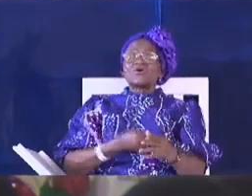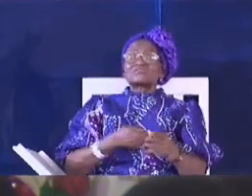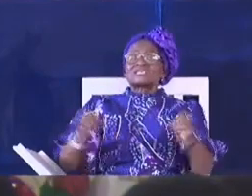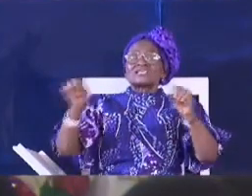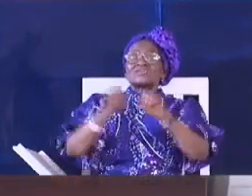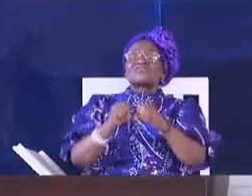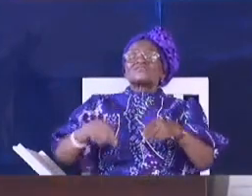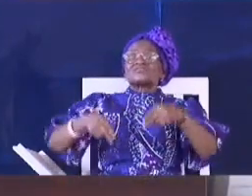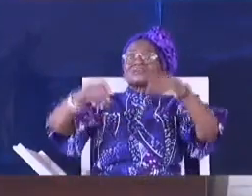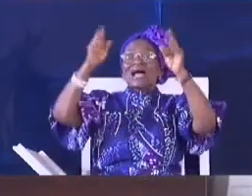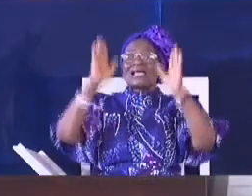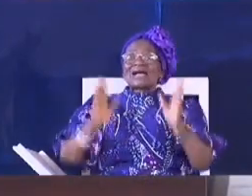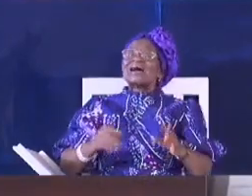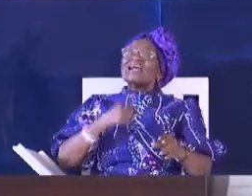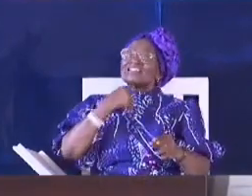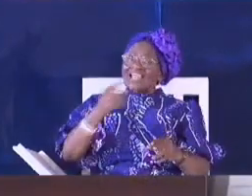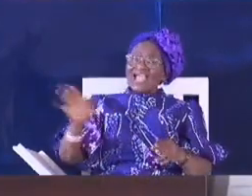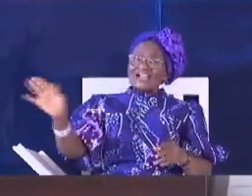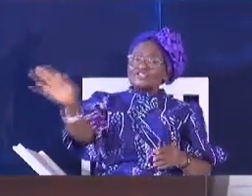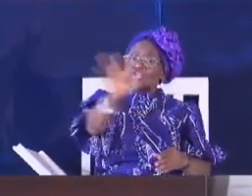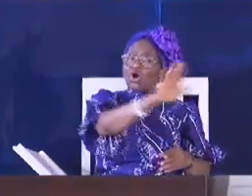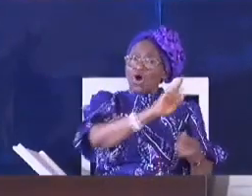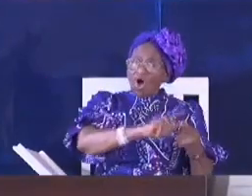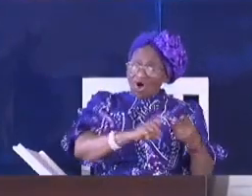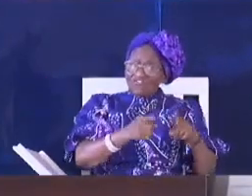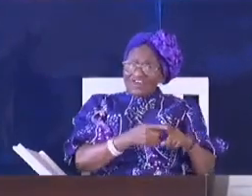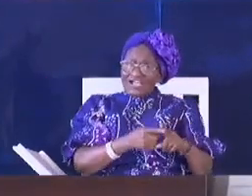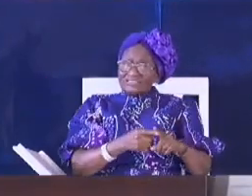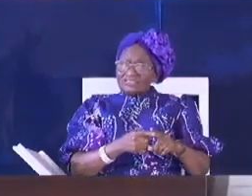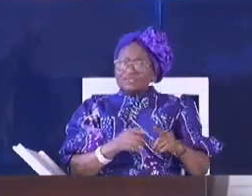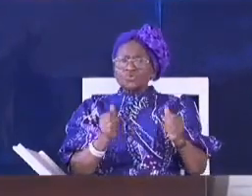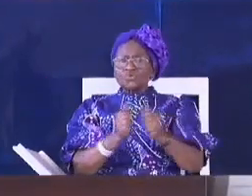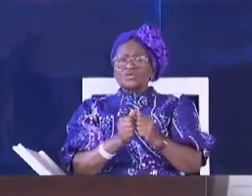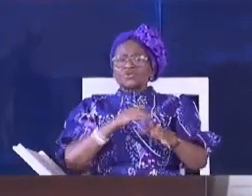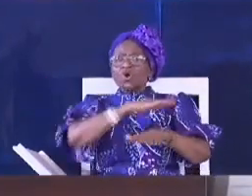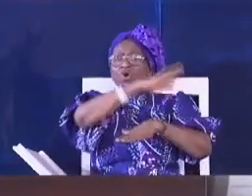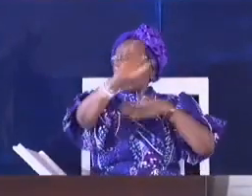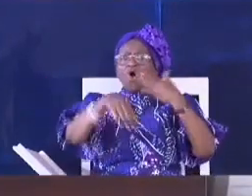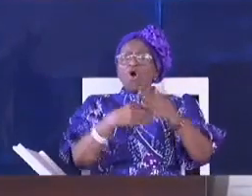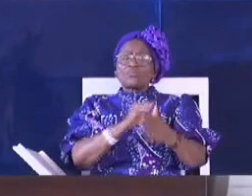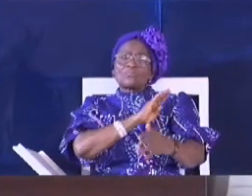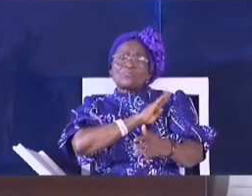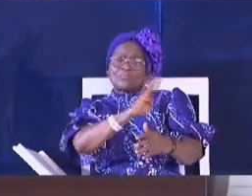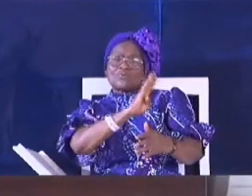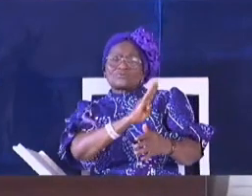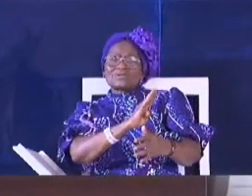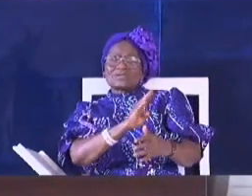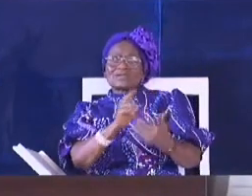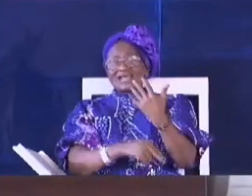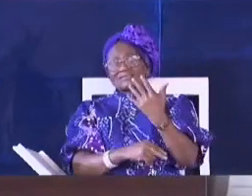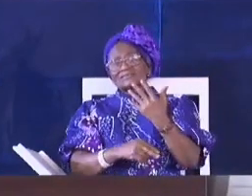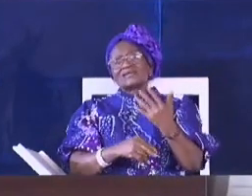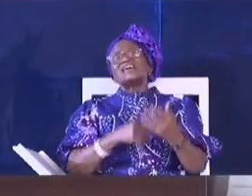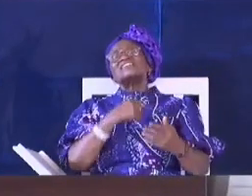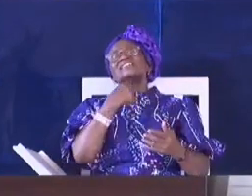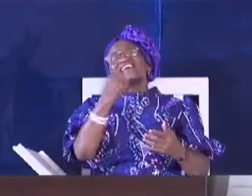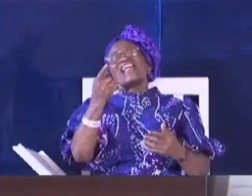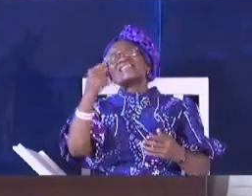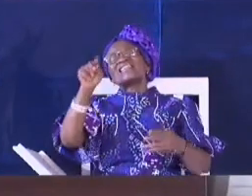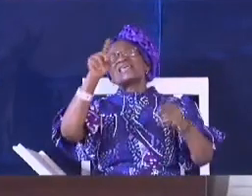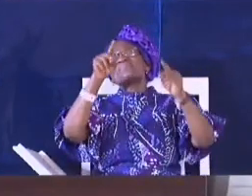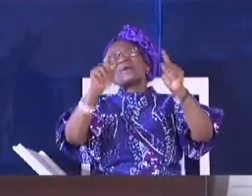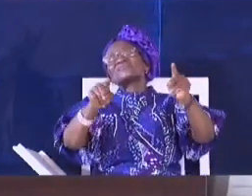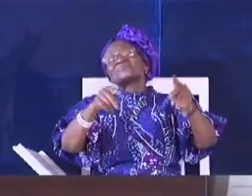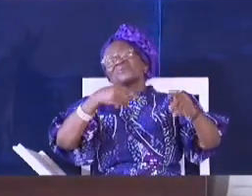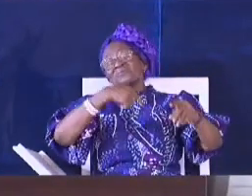I want you to tell the fellow next to you with all boldness. And tell the fellow, I'm already